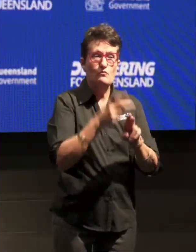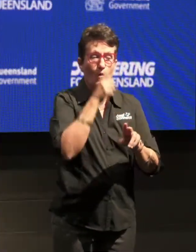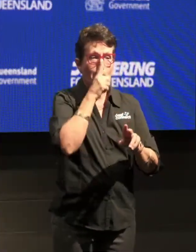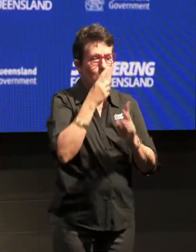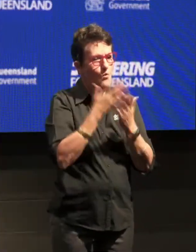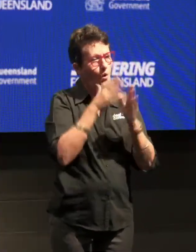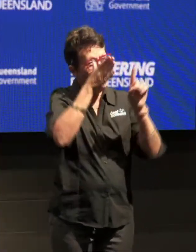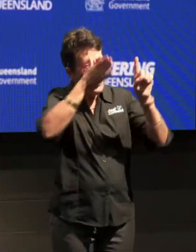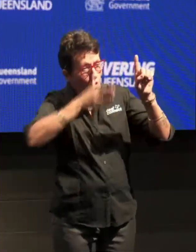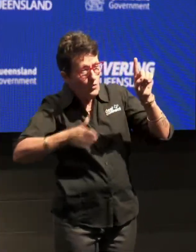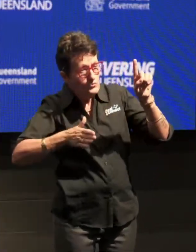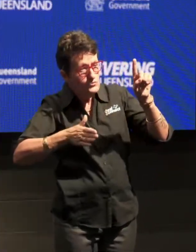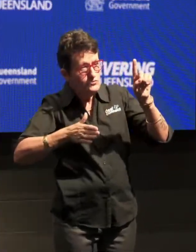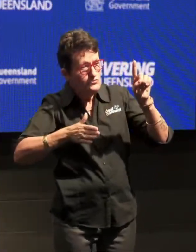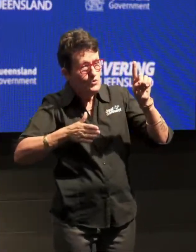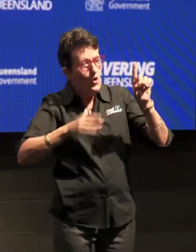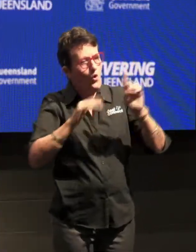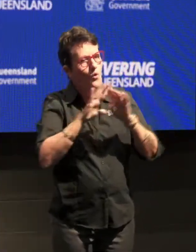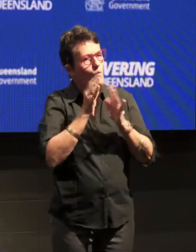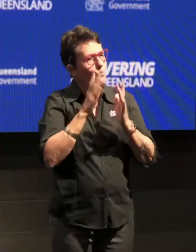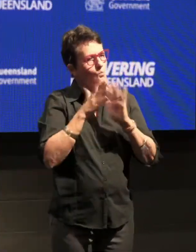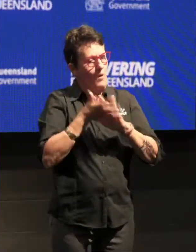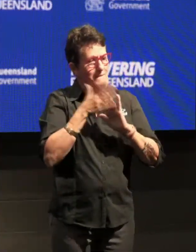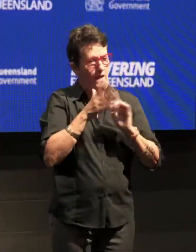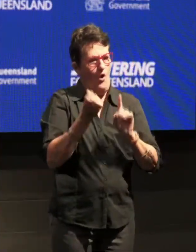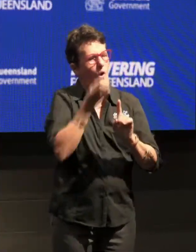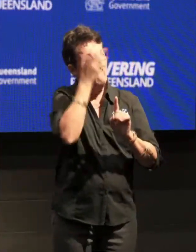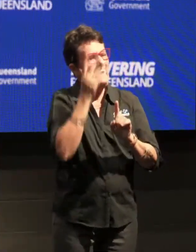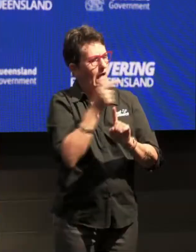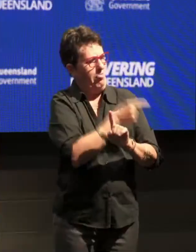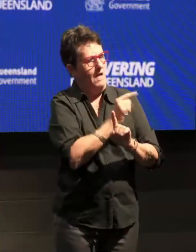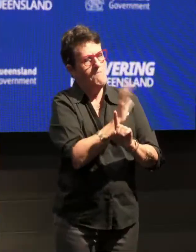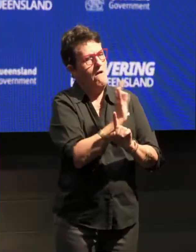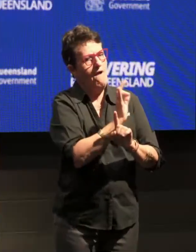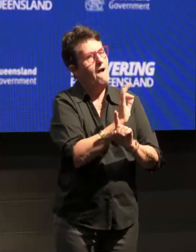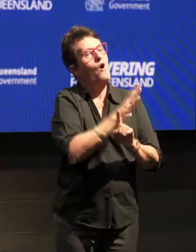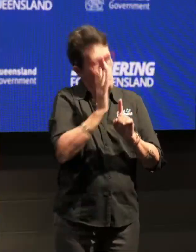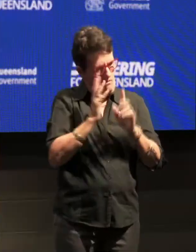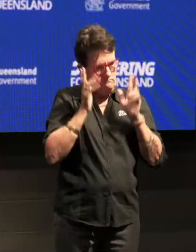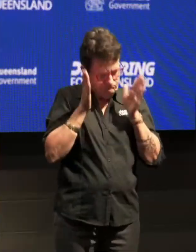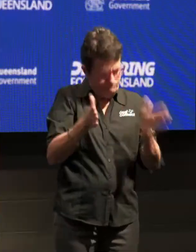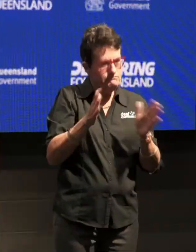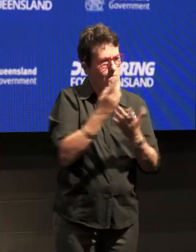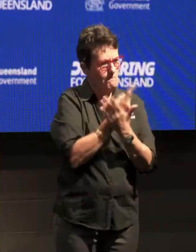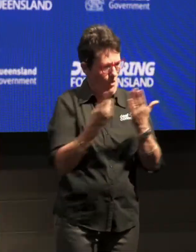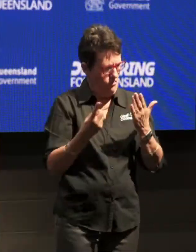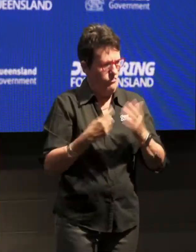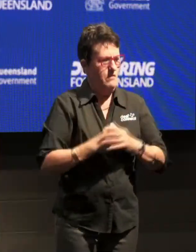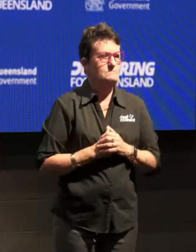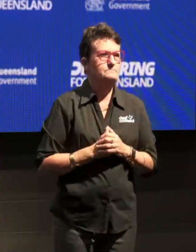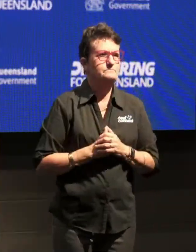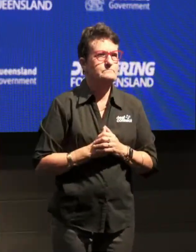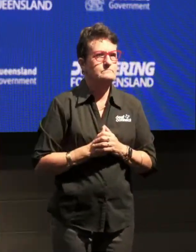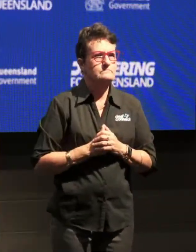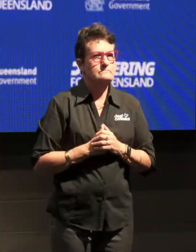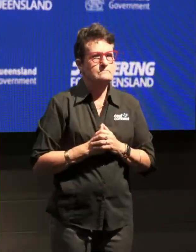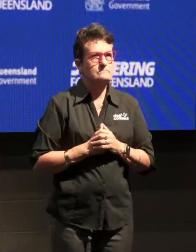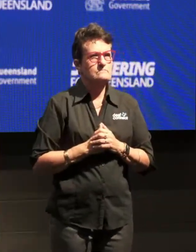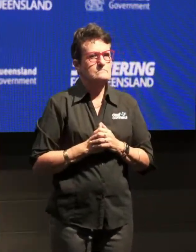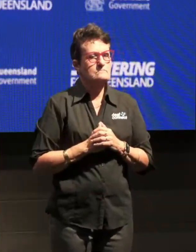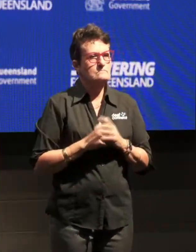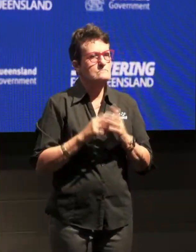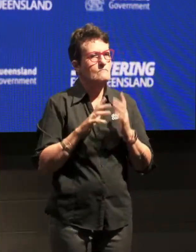the coast won't divert our attention to make sure that every Queenslander who was impacted at the back end of last